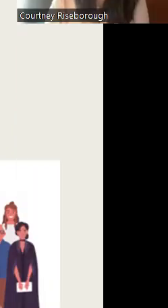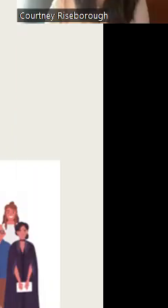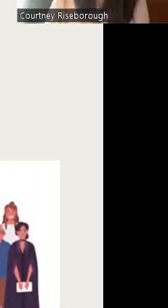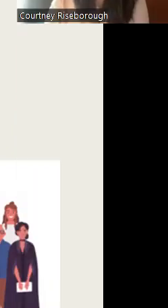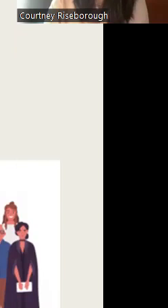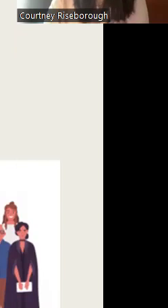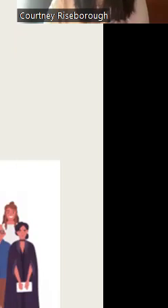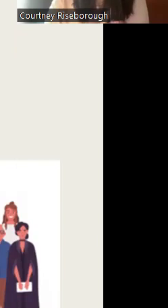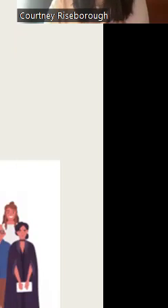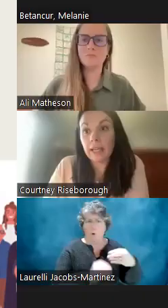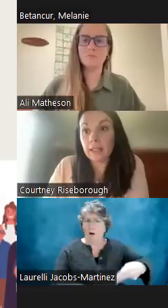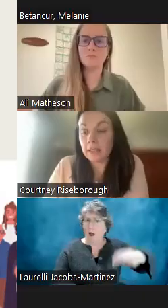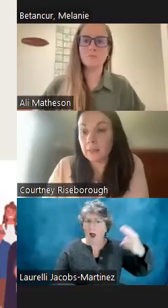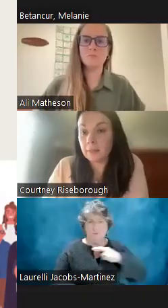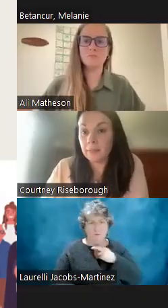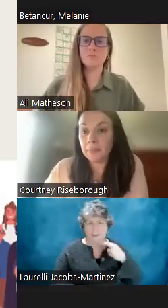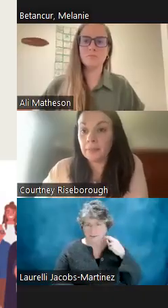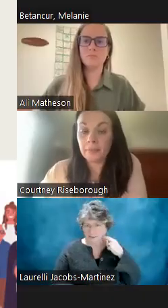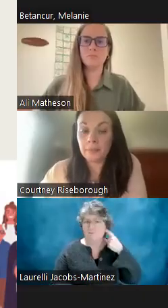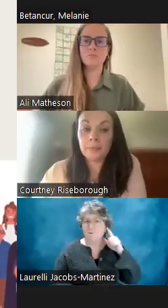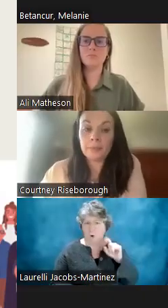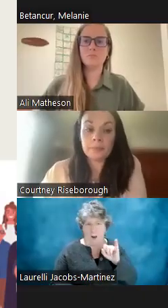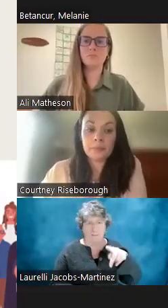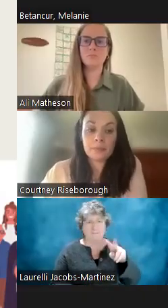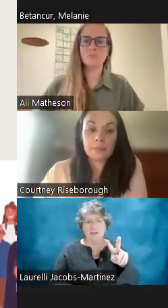partner violence and all forms of violence.